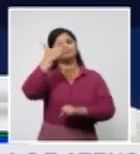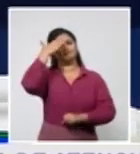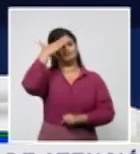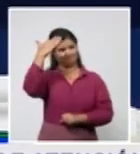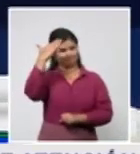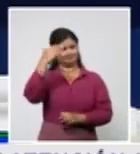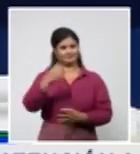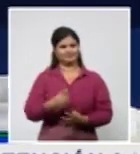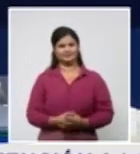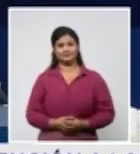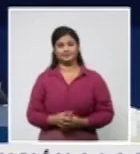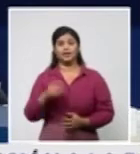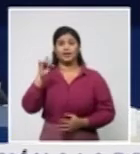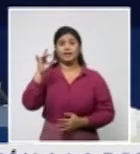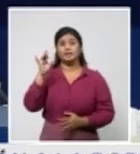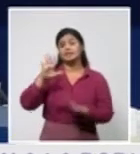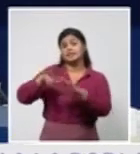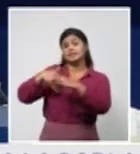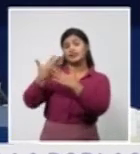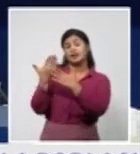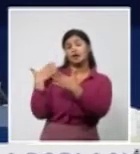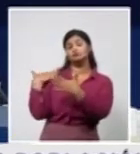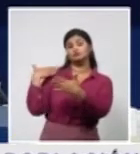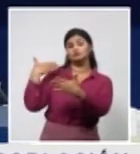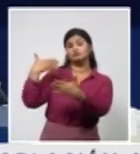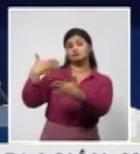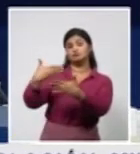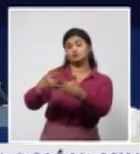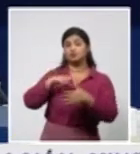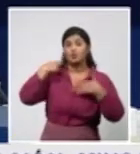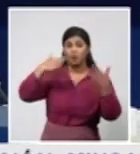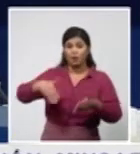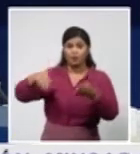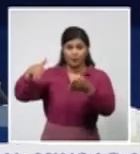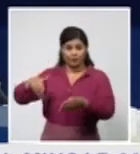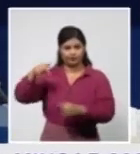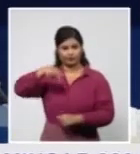hard work of our specialists and scientists. There